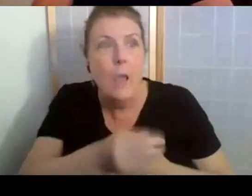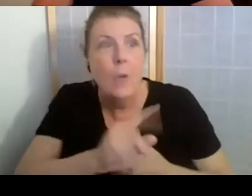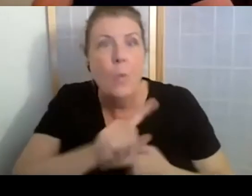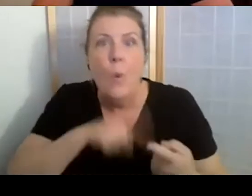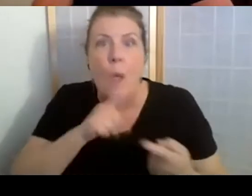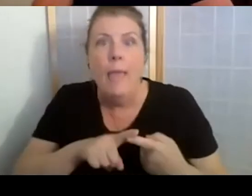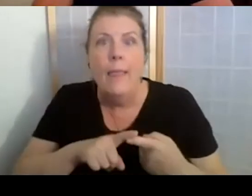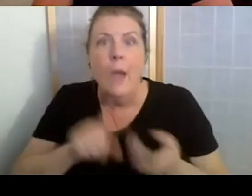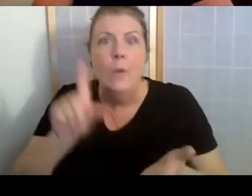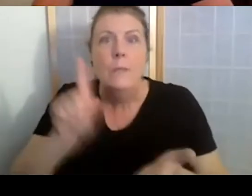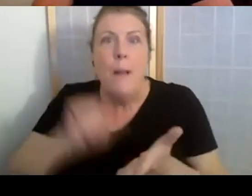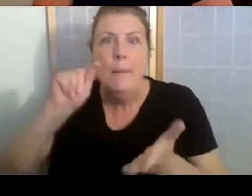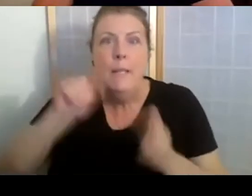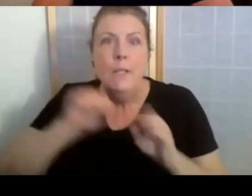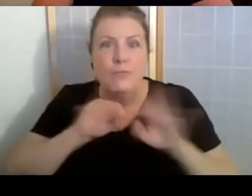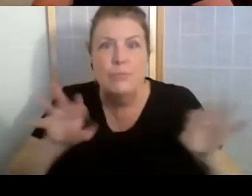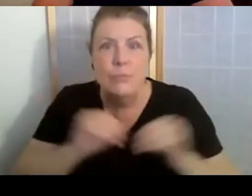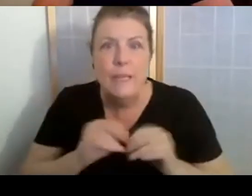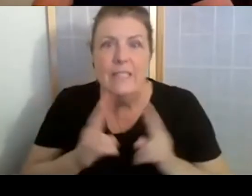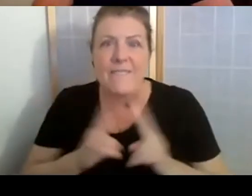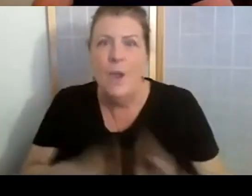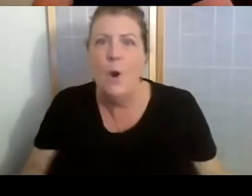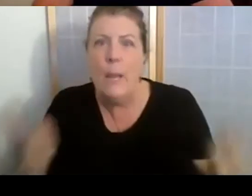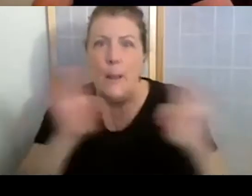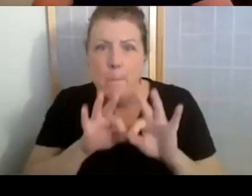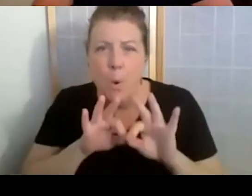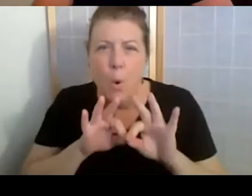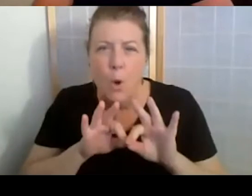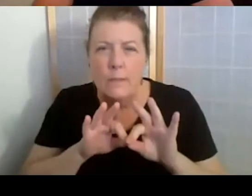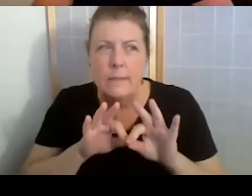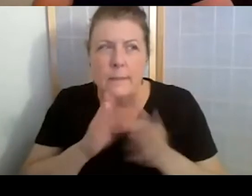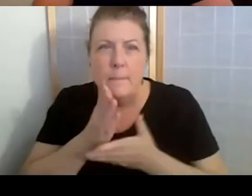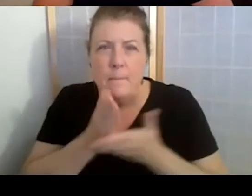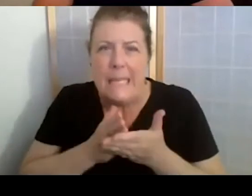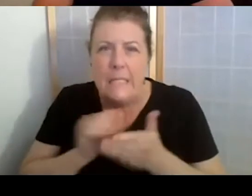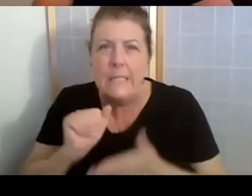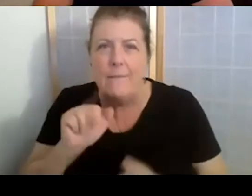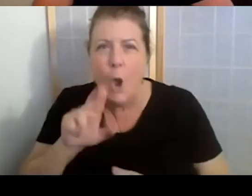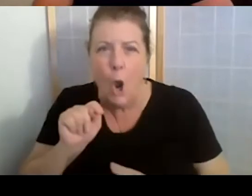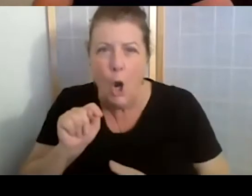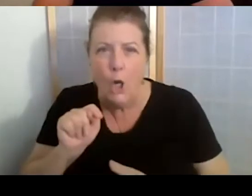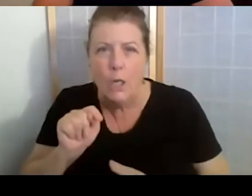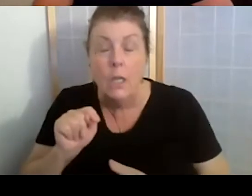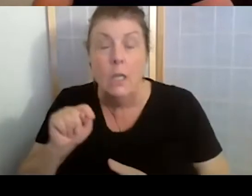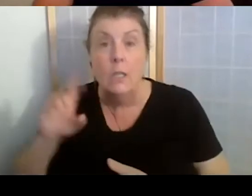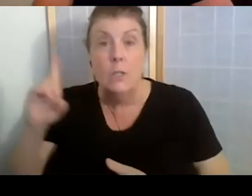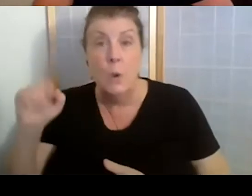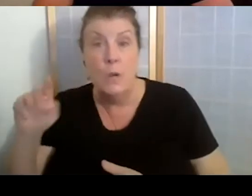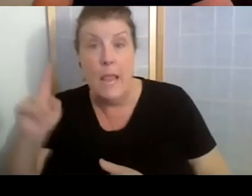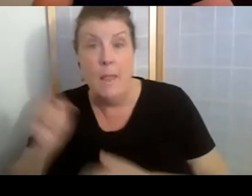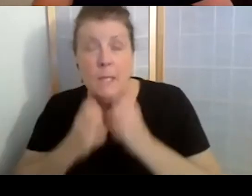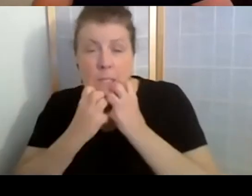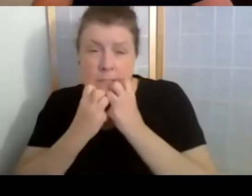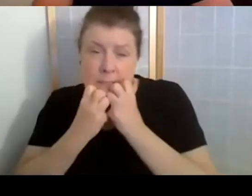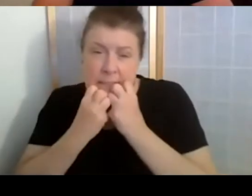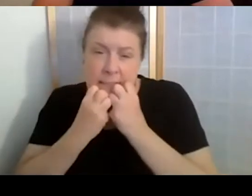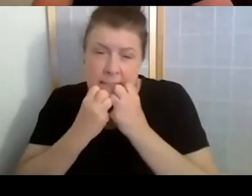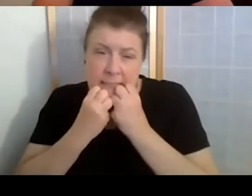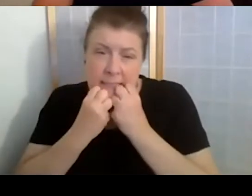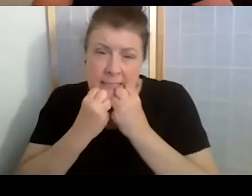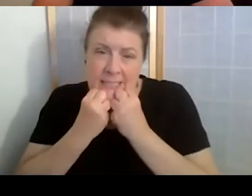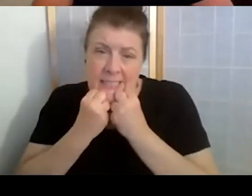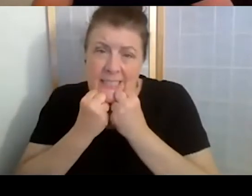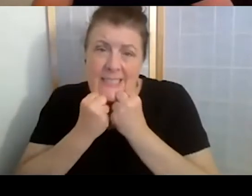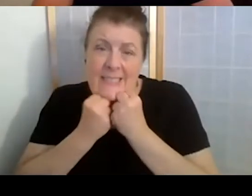important piece of art to him. And so he came into it holding on to it very tightly, and I think was